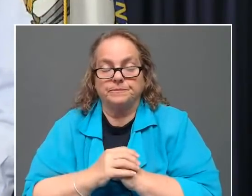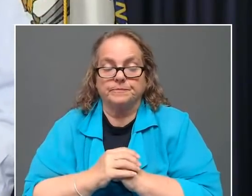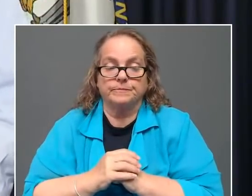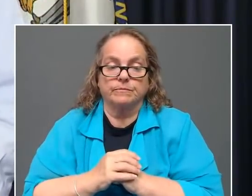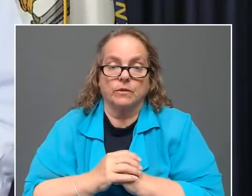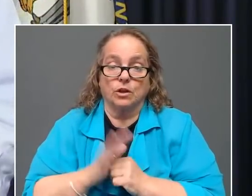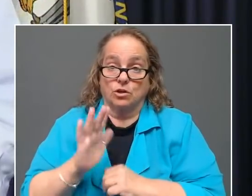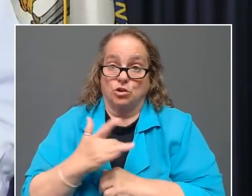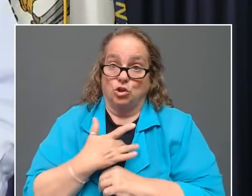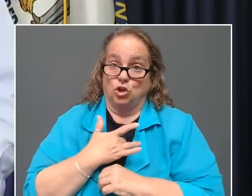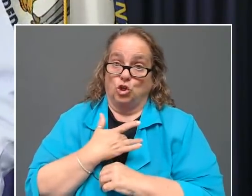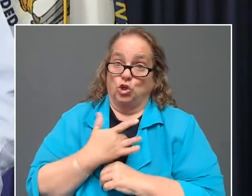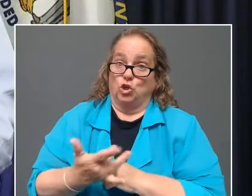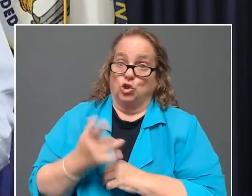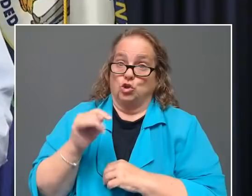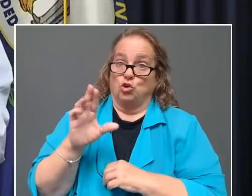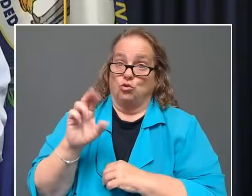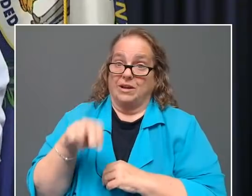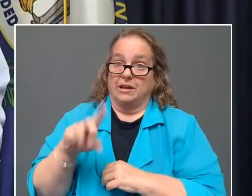our stair-stepper chart.